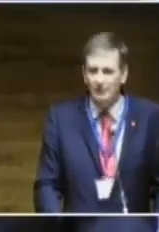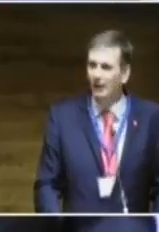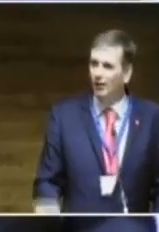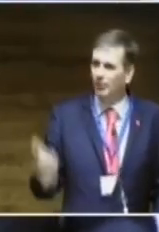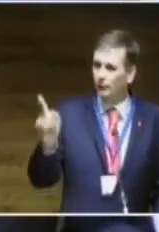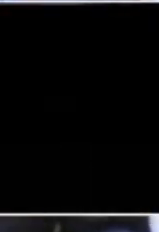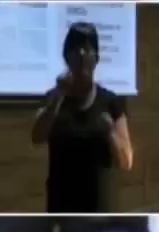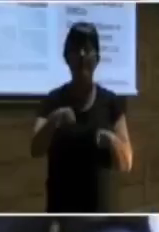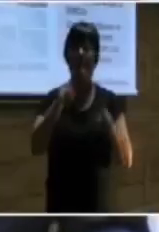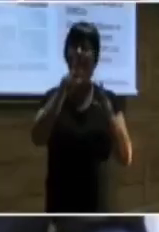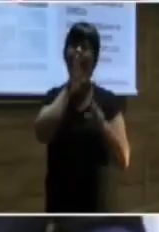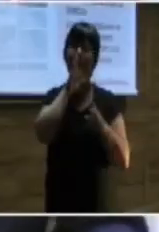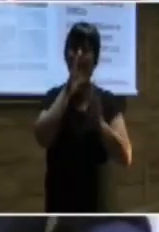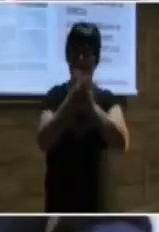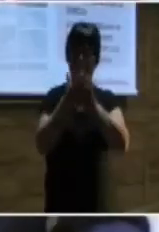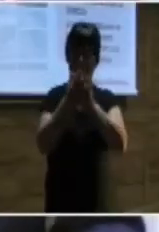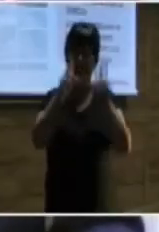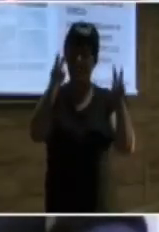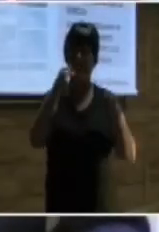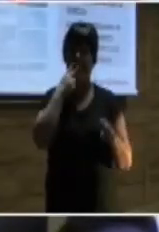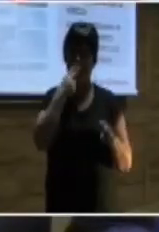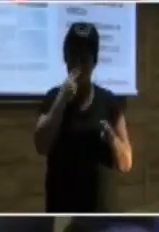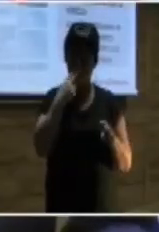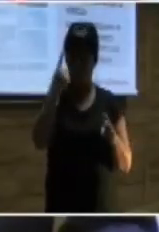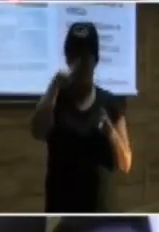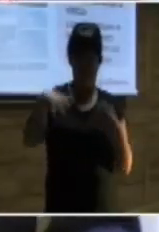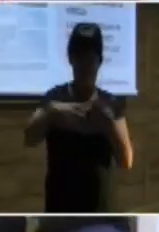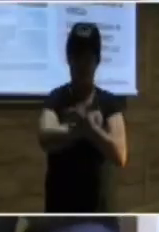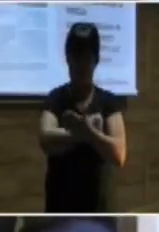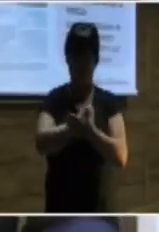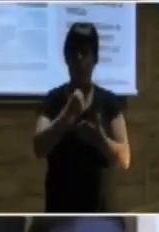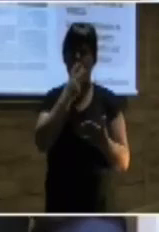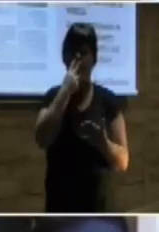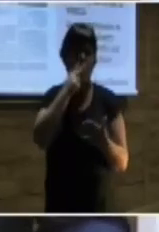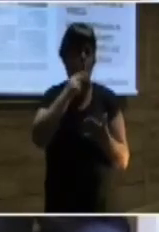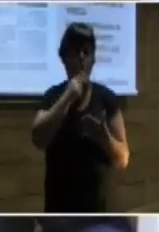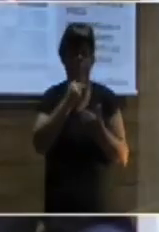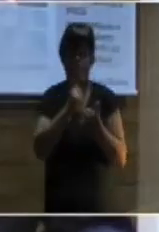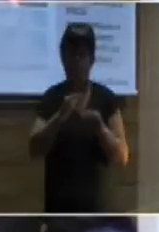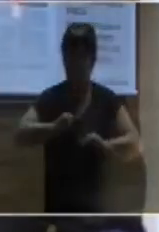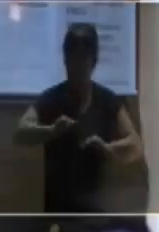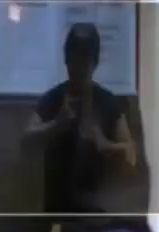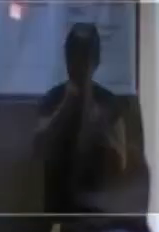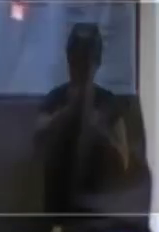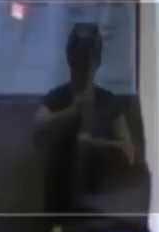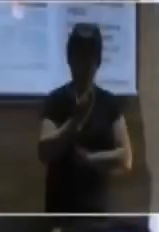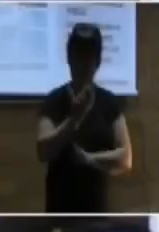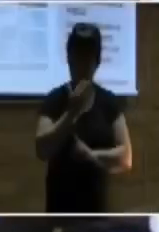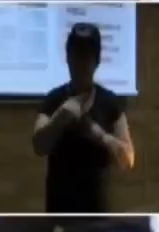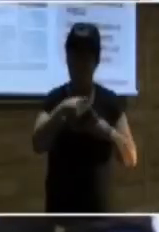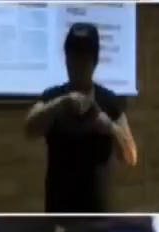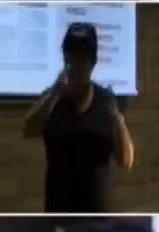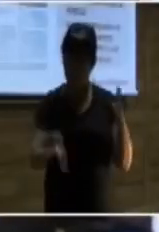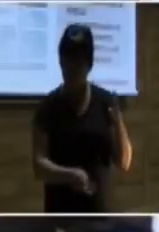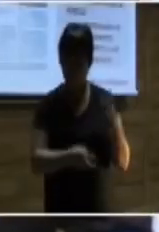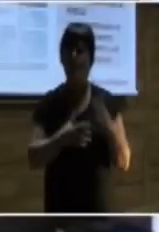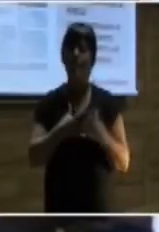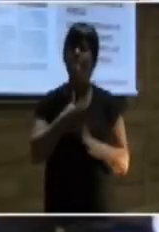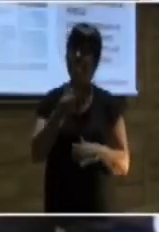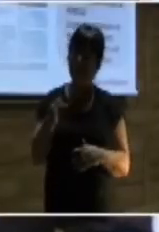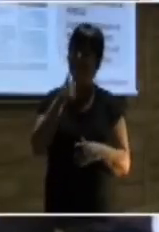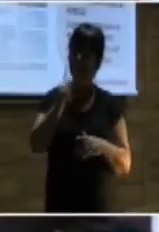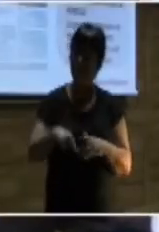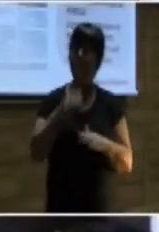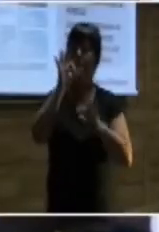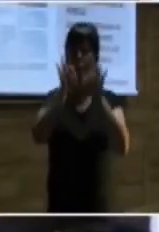know that. But what if I told you that, you know, you are also going to increase your likelihood of developing dementia if you smoke?